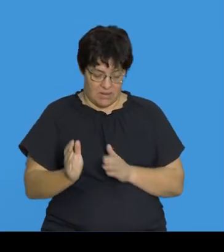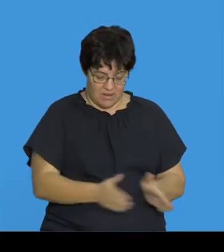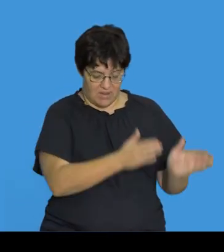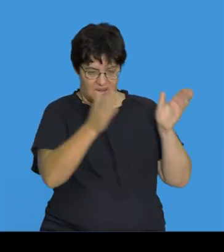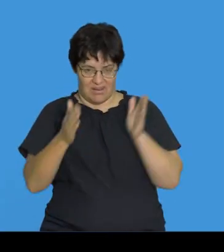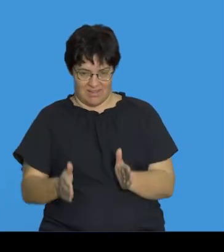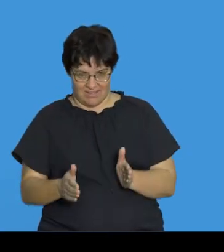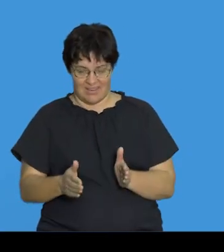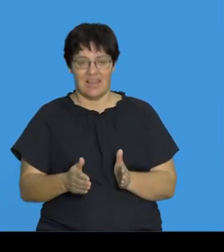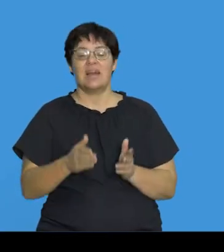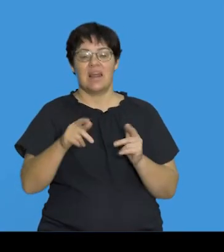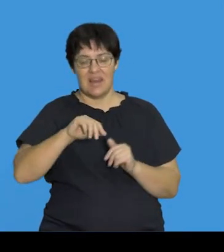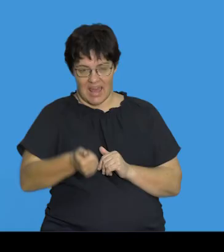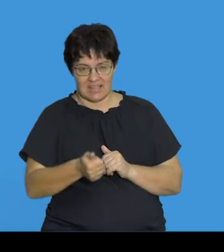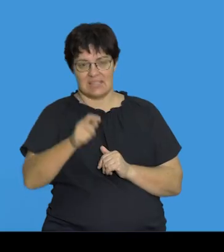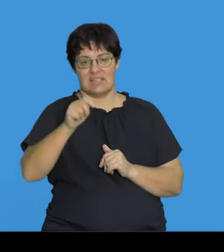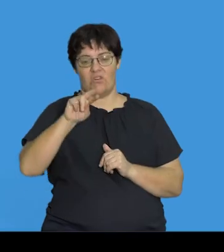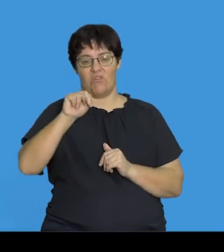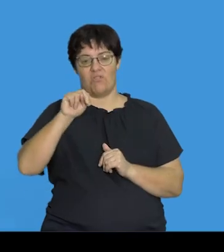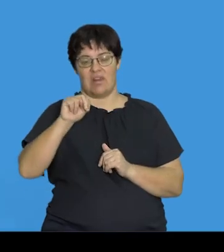in the next tRNA molecule